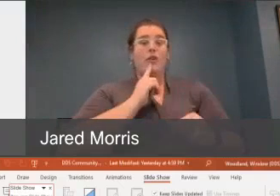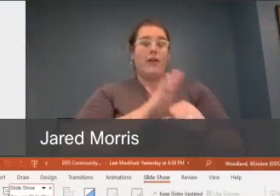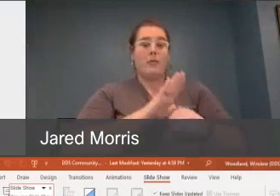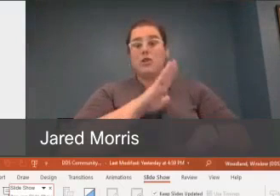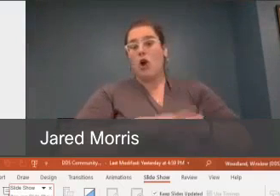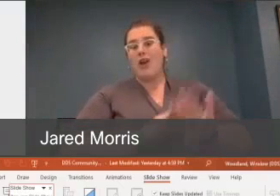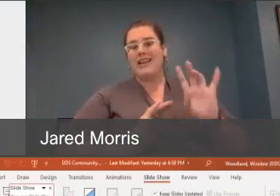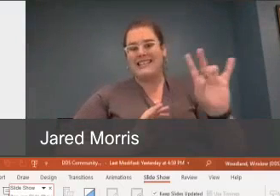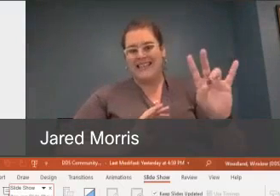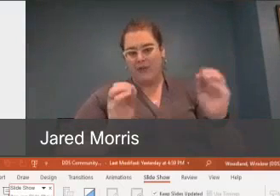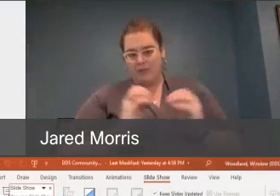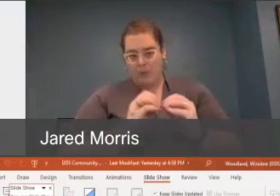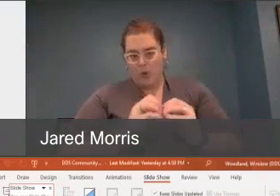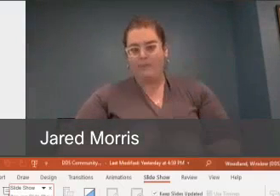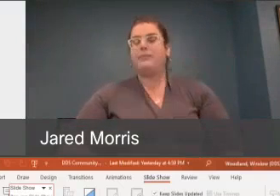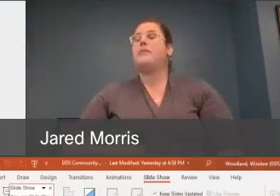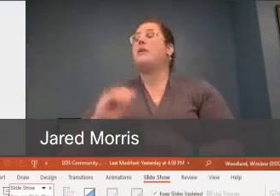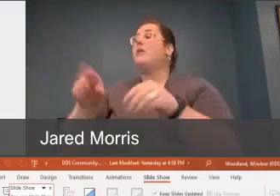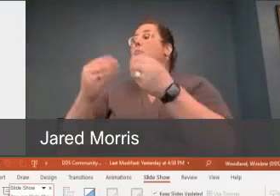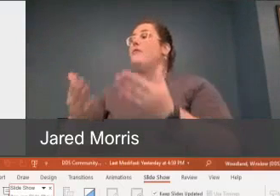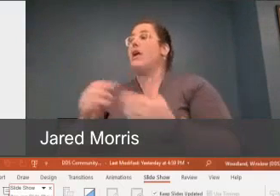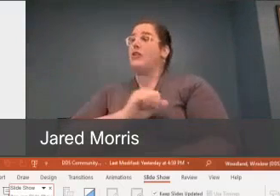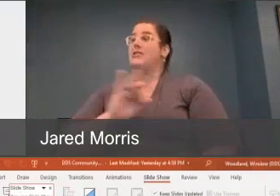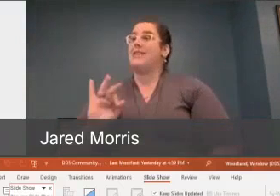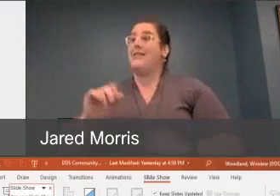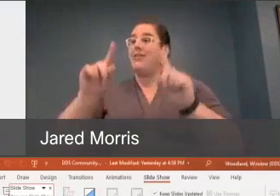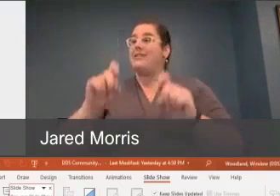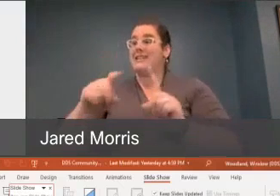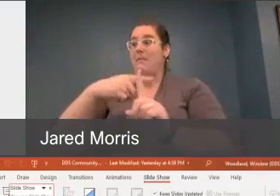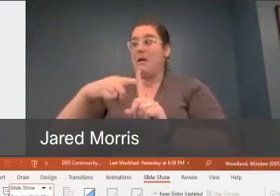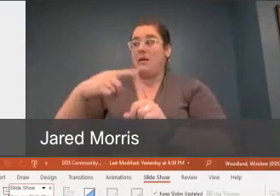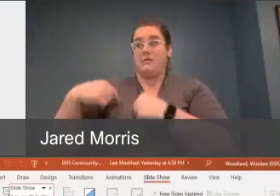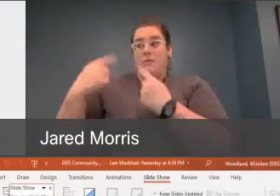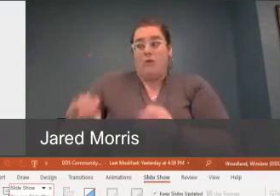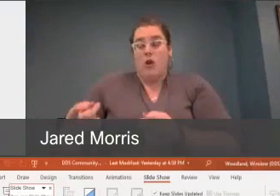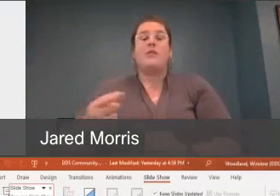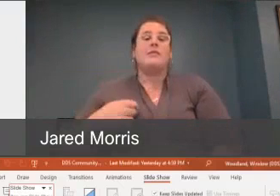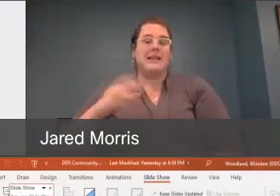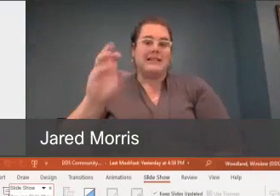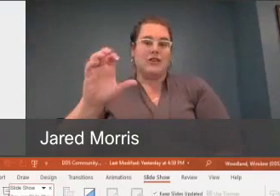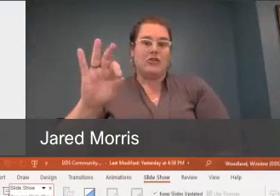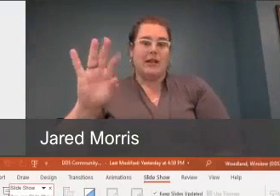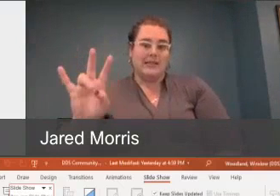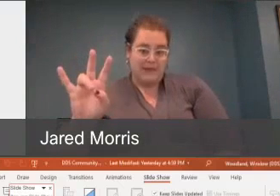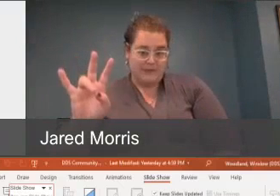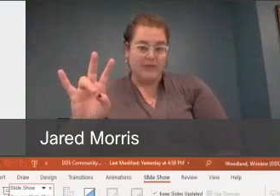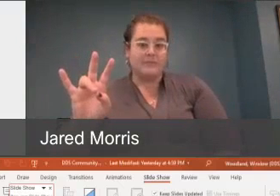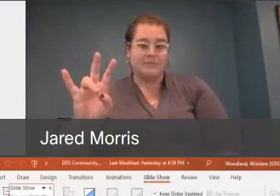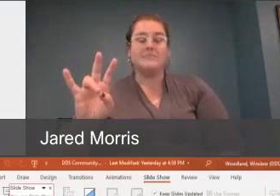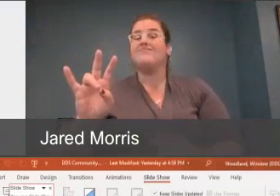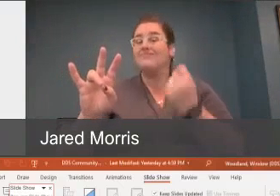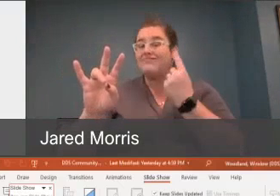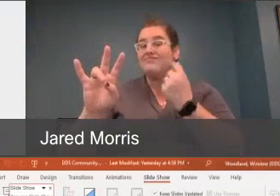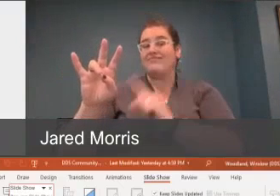have 697 provider staff who've tested positive for COVID, and 51 of those staff work for more than one